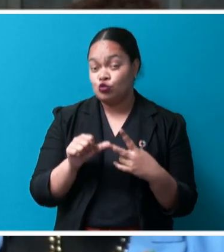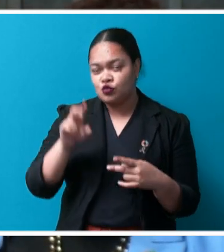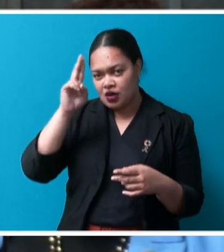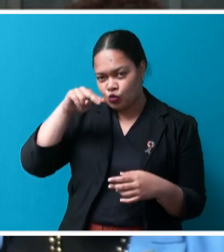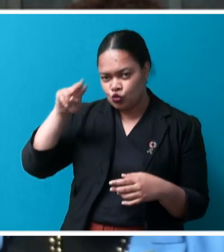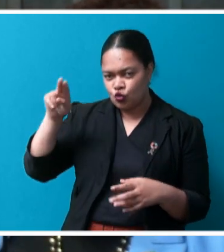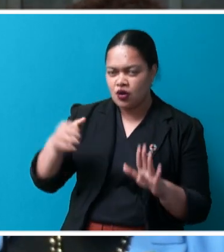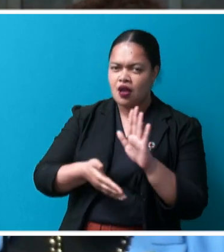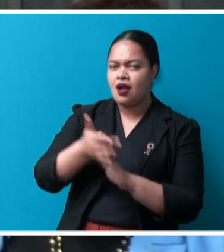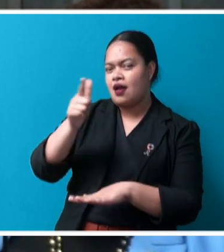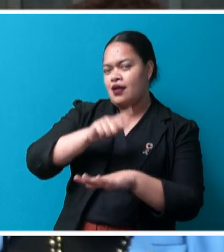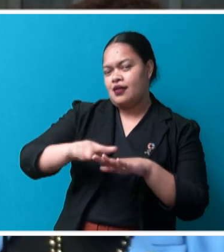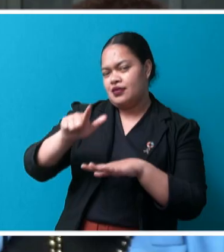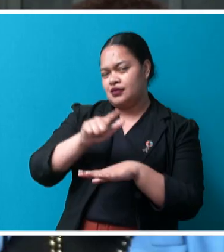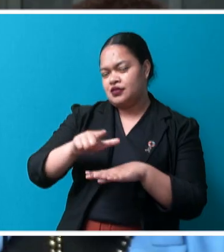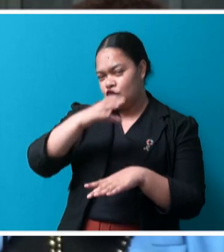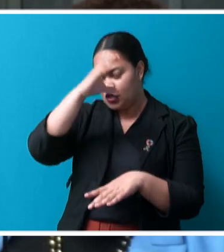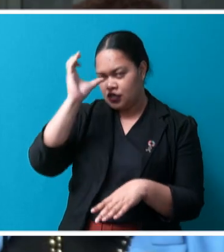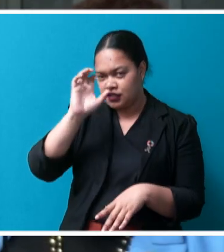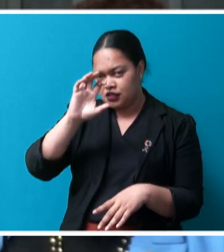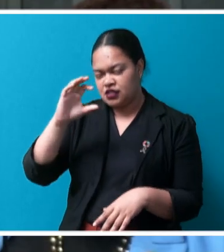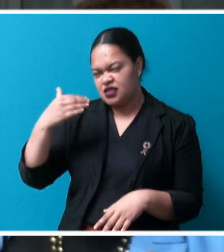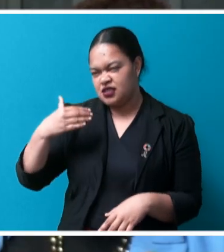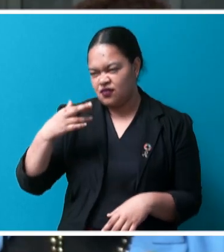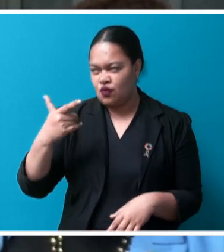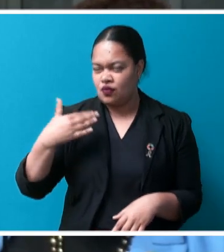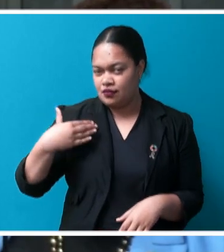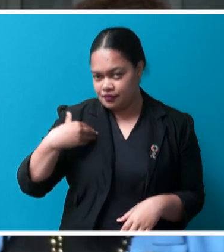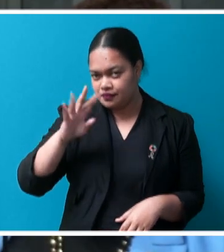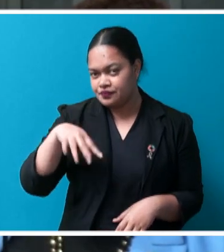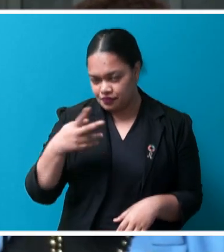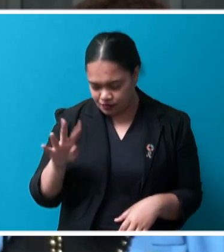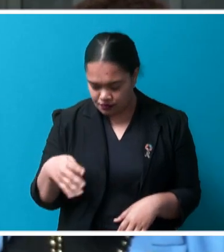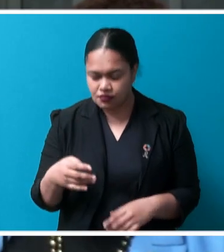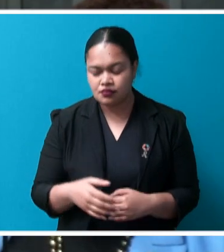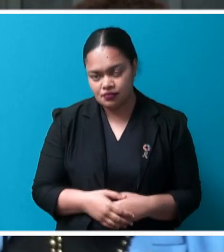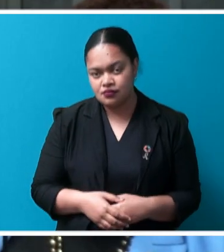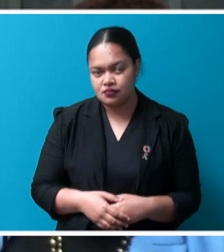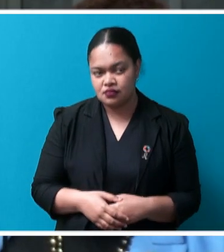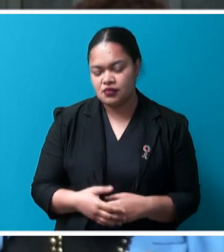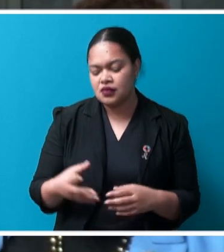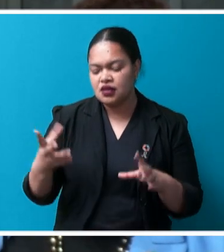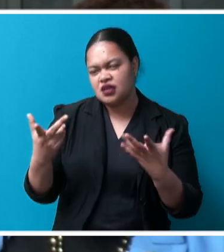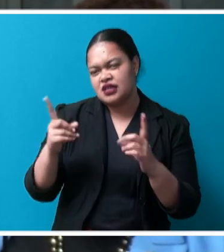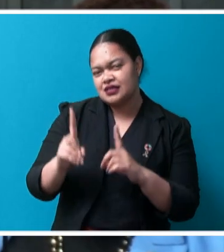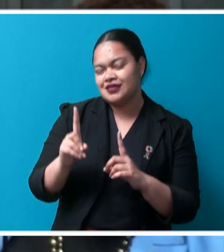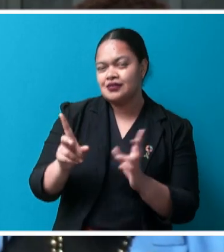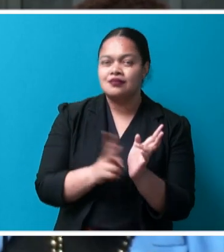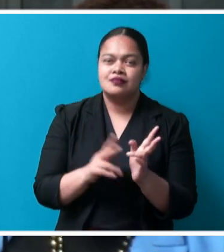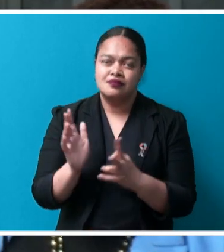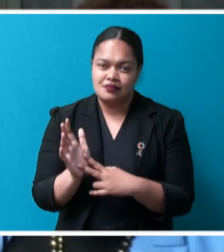Highlands nursing station, which also sits in a site within the village. Used to be